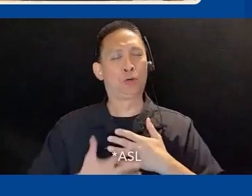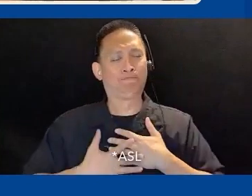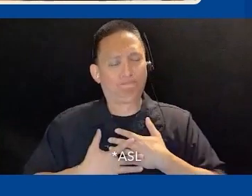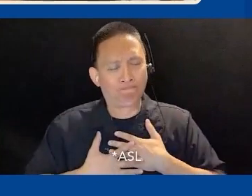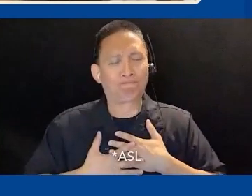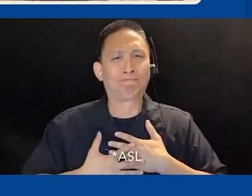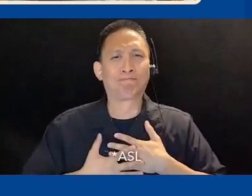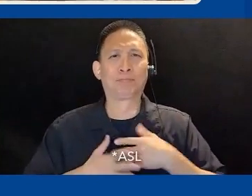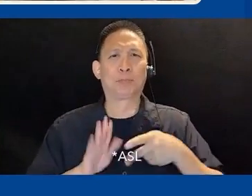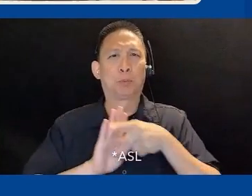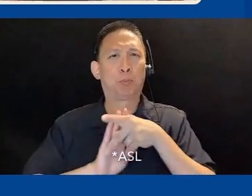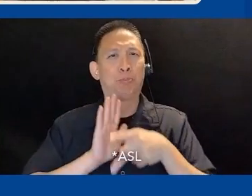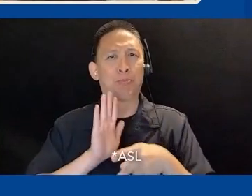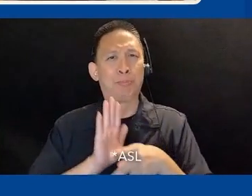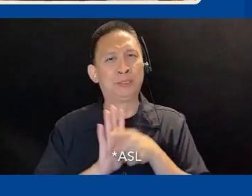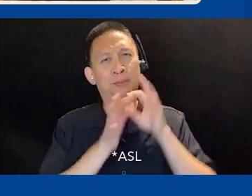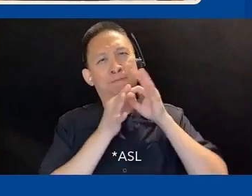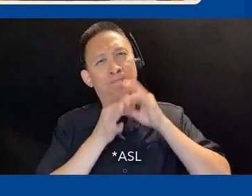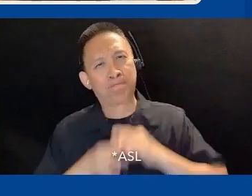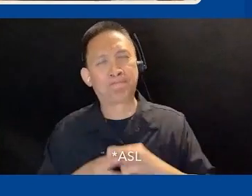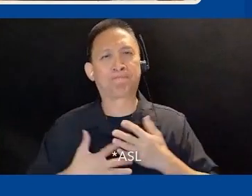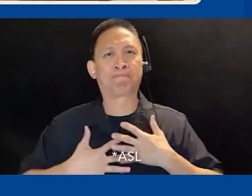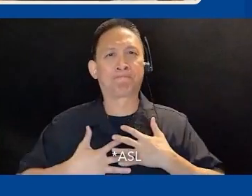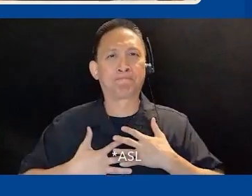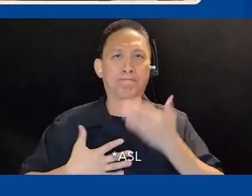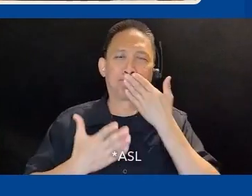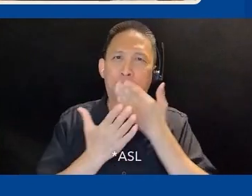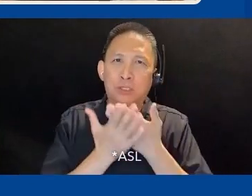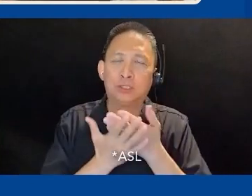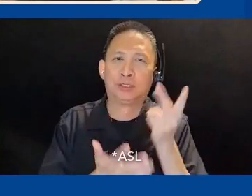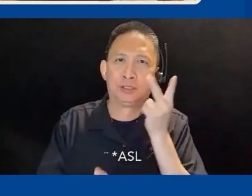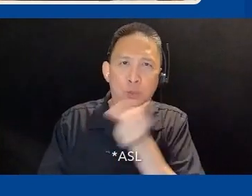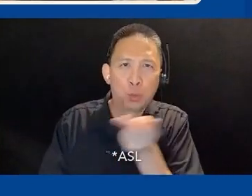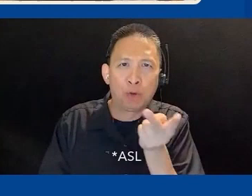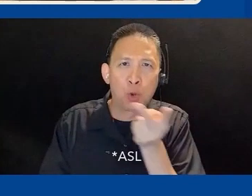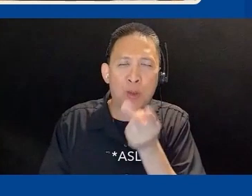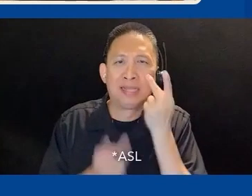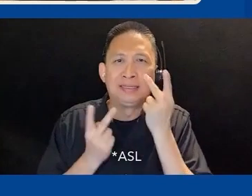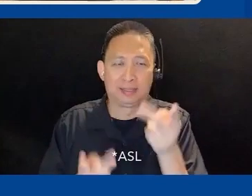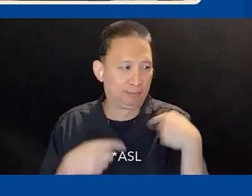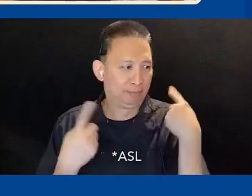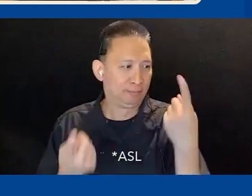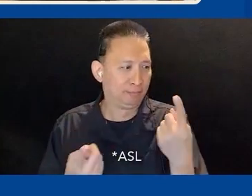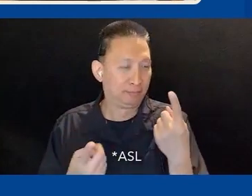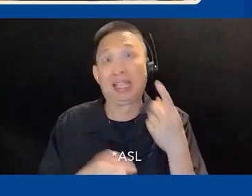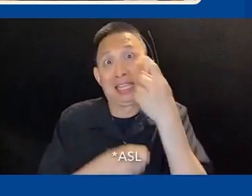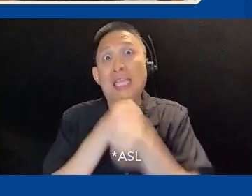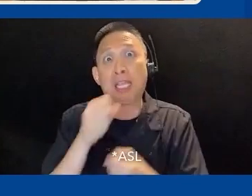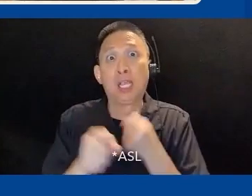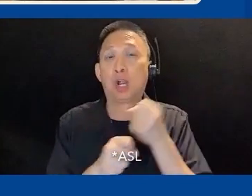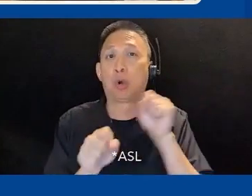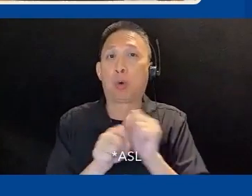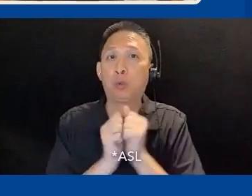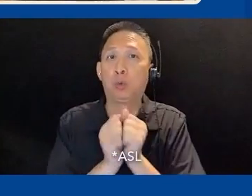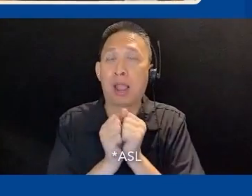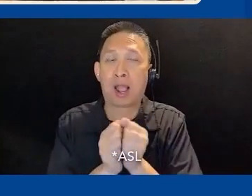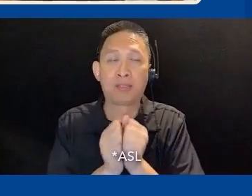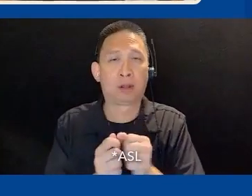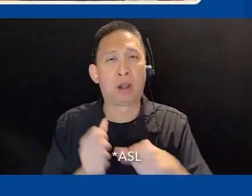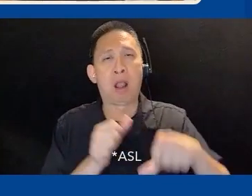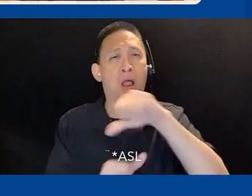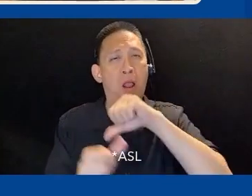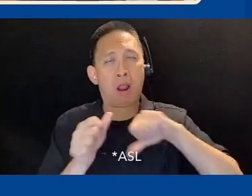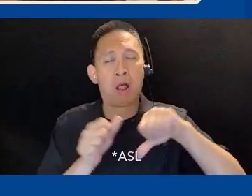know, I've seen in Jude and Ruzzy, you know, the last about a year now, has been really inspiring.